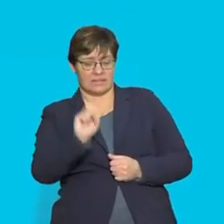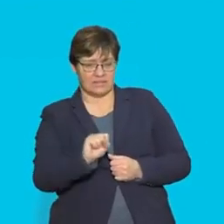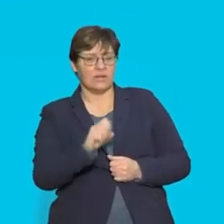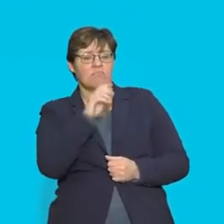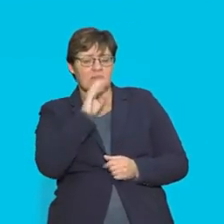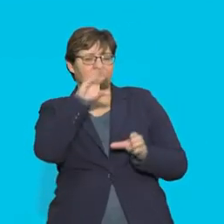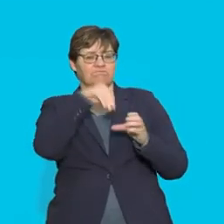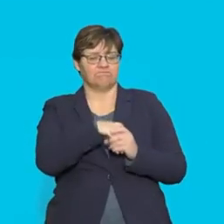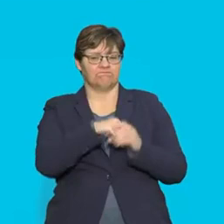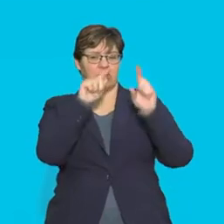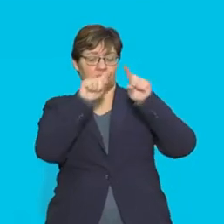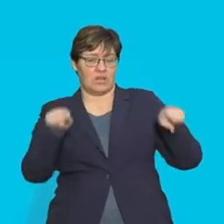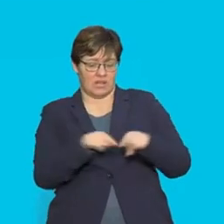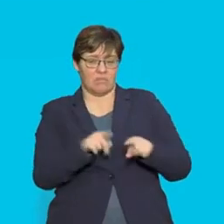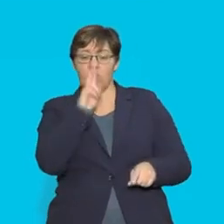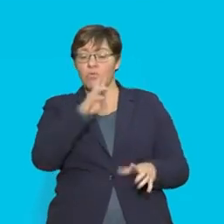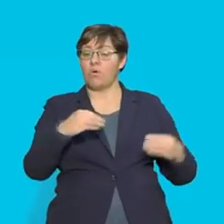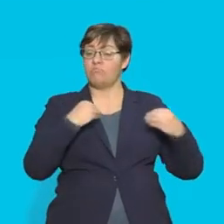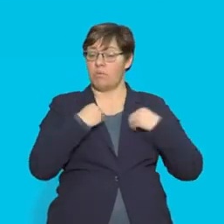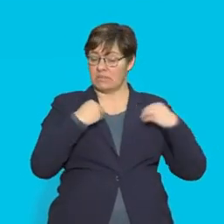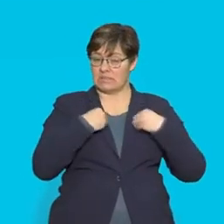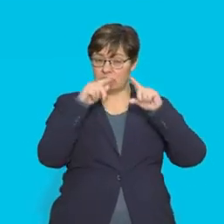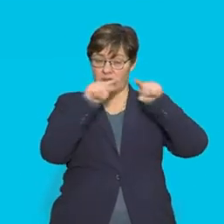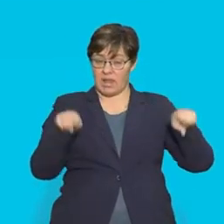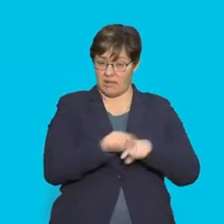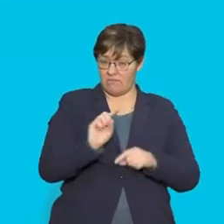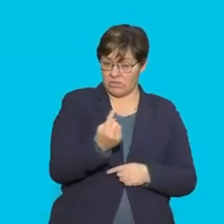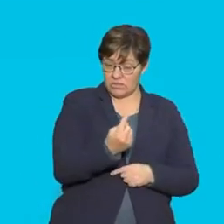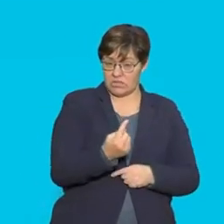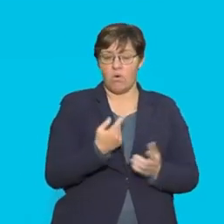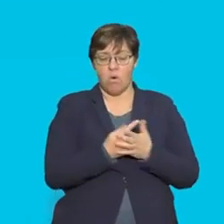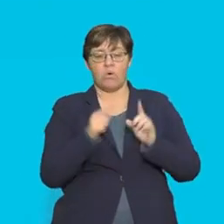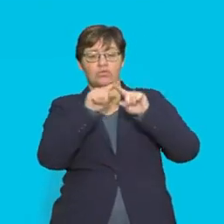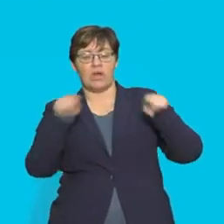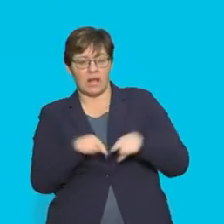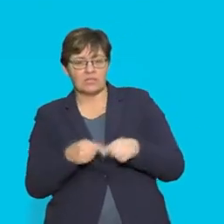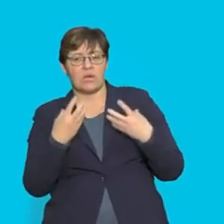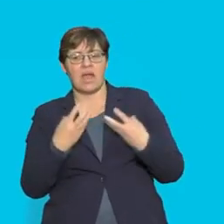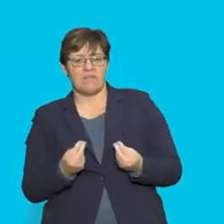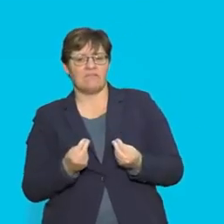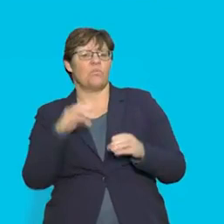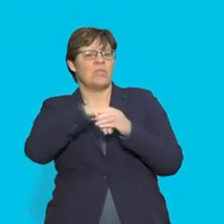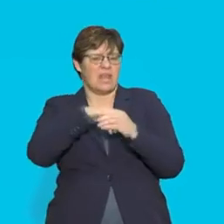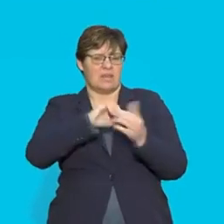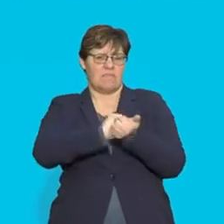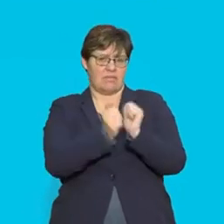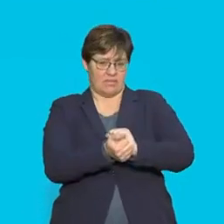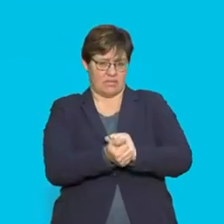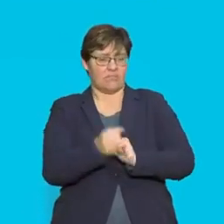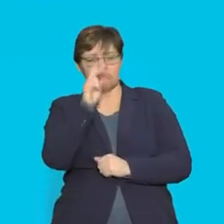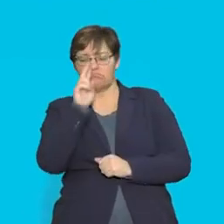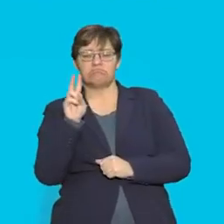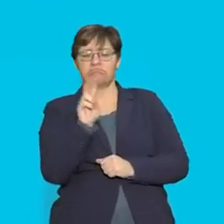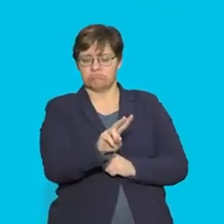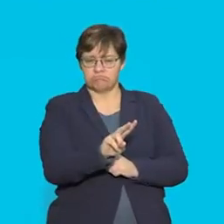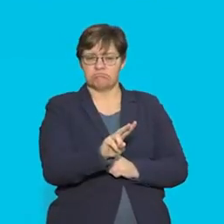We looked at the properties of triangles first, all the triangles that we have in mathematics, and then we looked at how we can talk